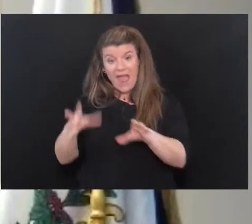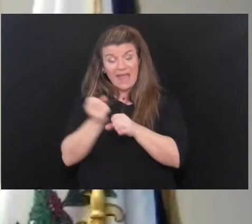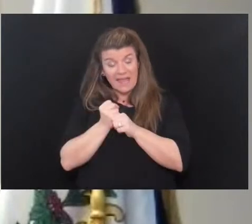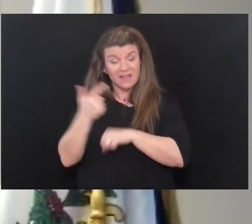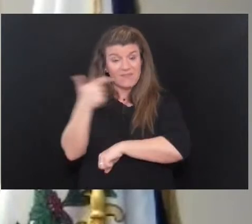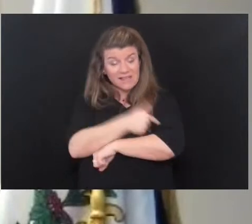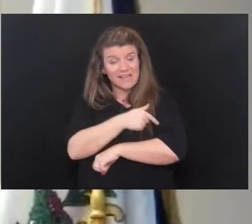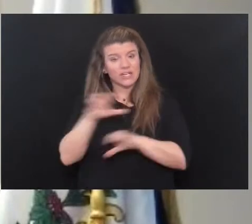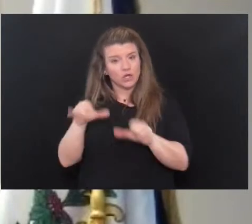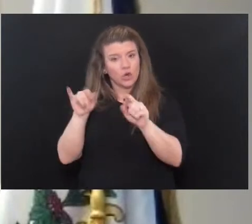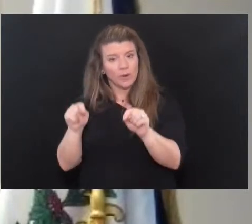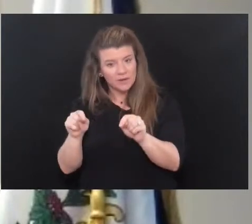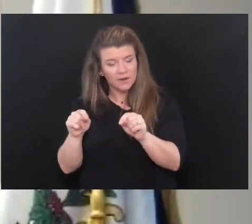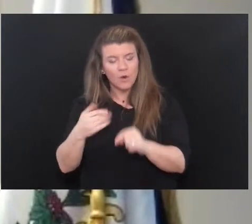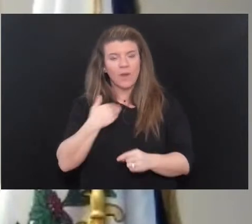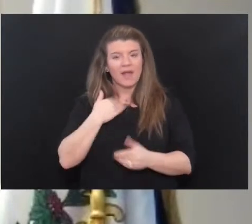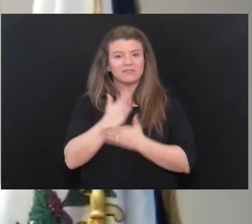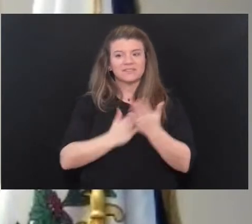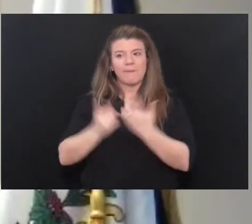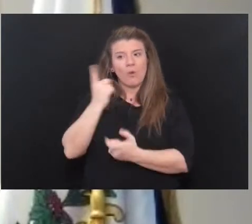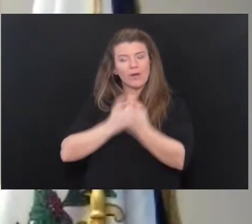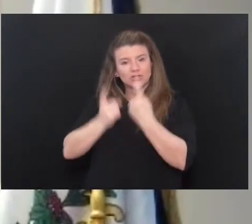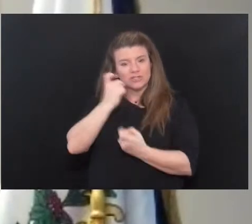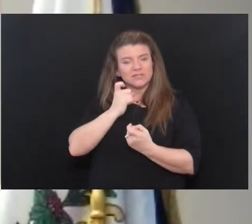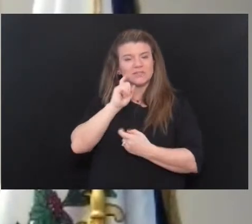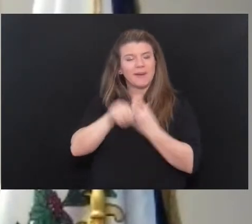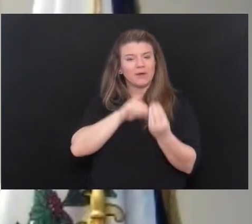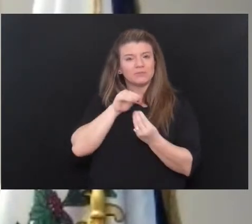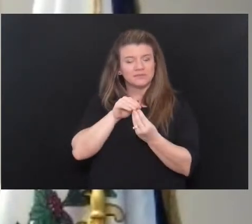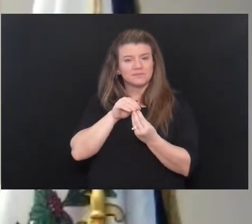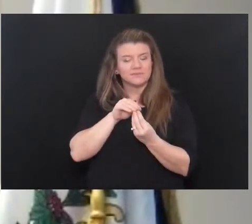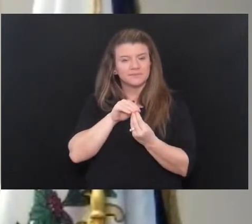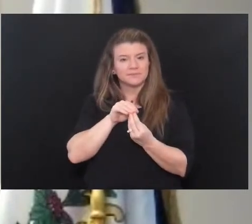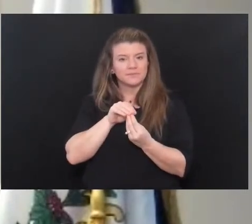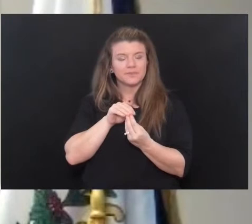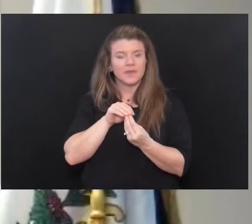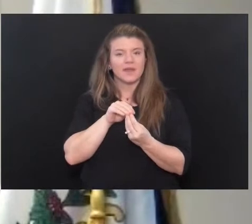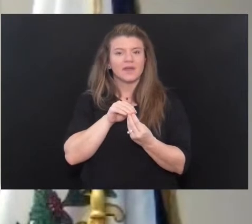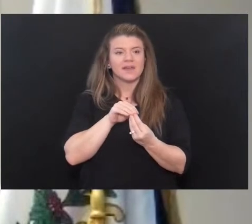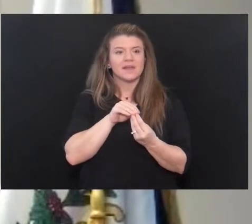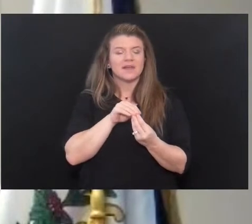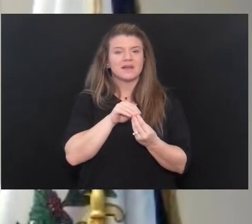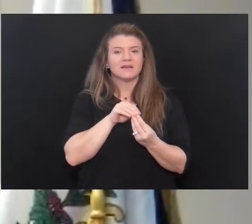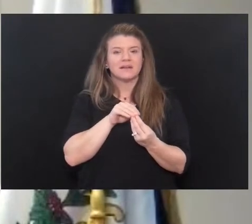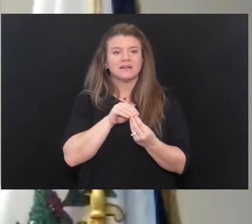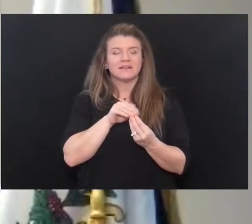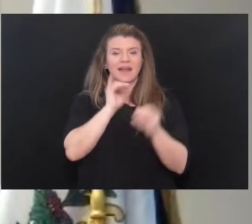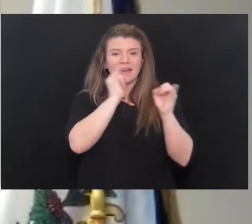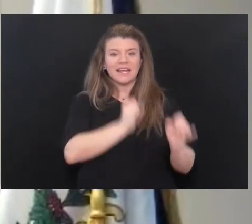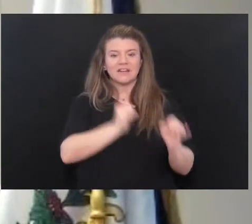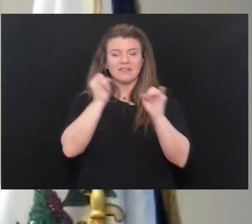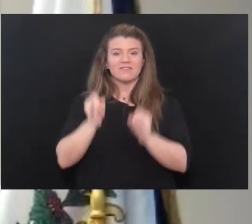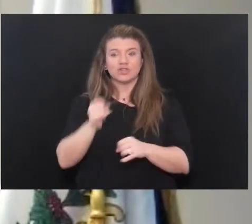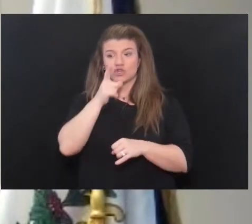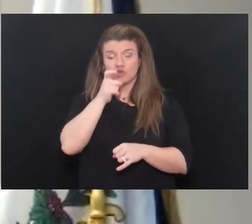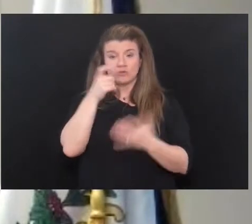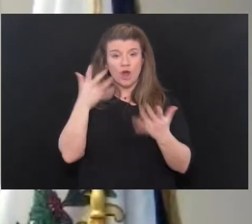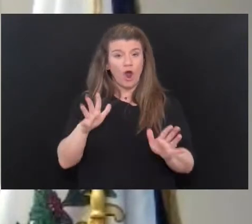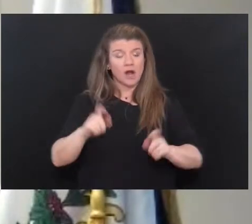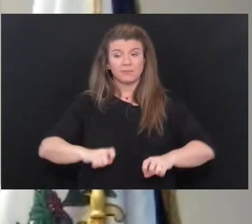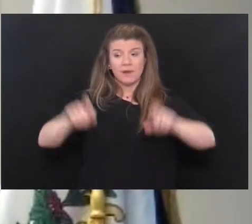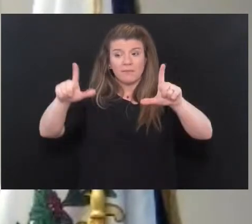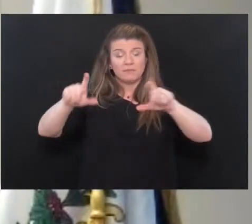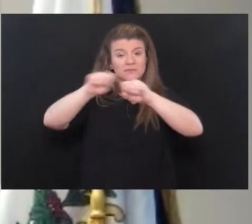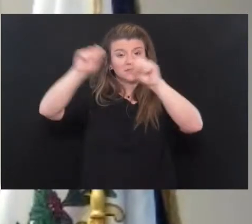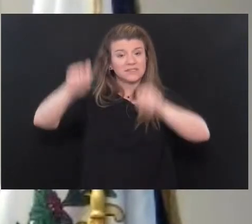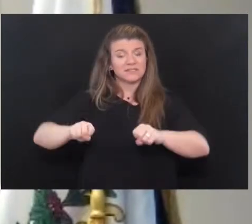vaccinated. We've had questions with regard to the request that individuals who have been on the system for